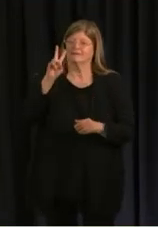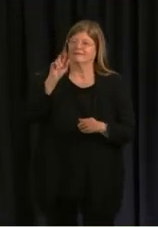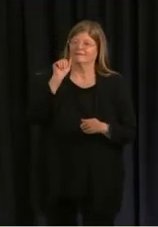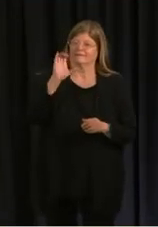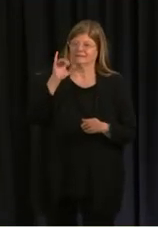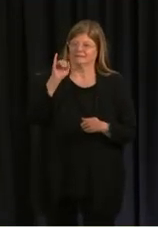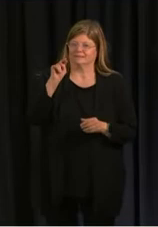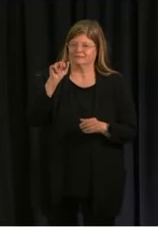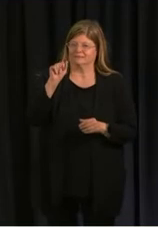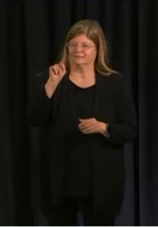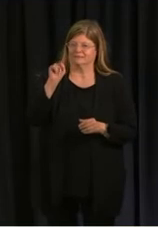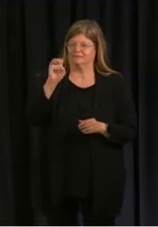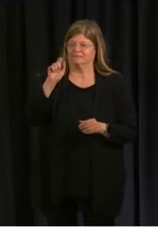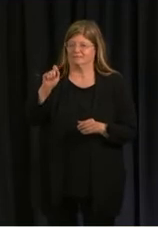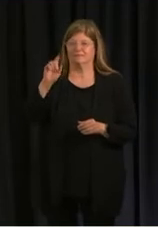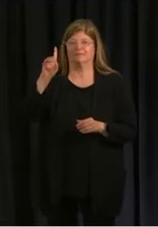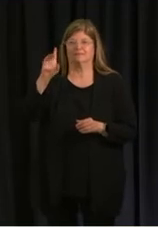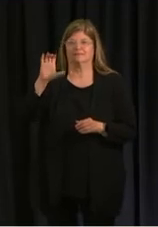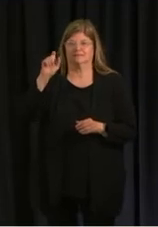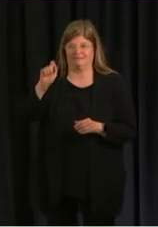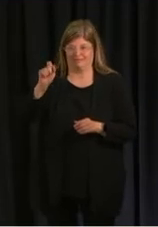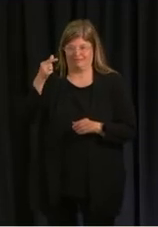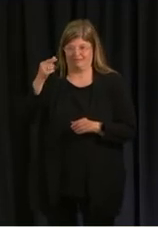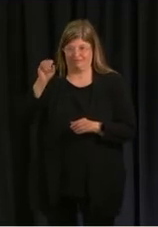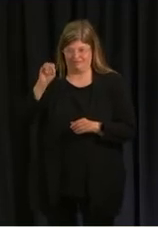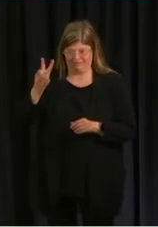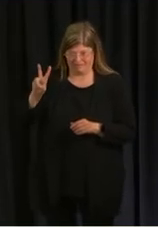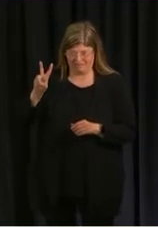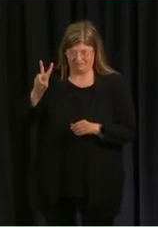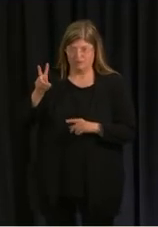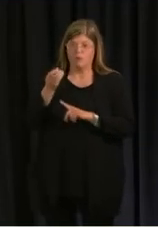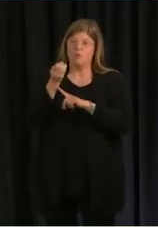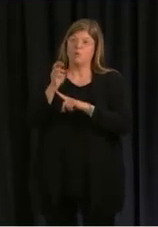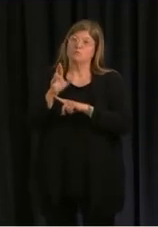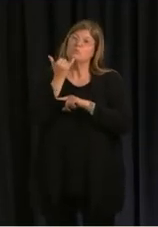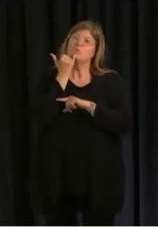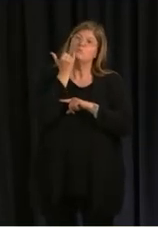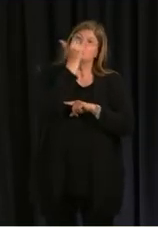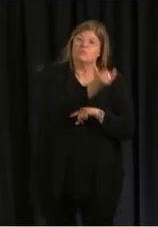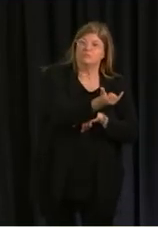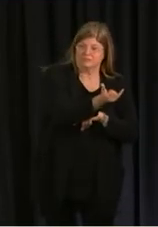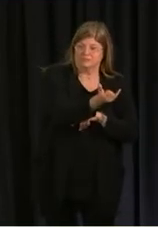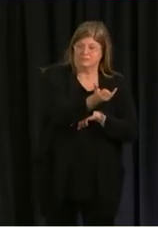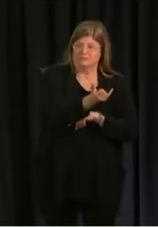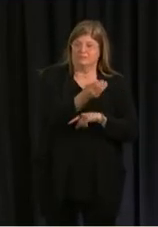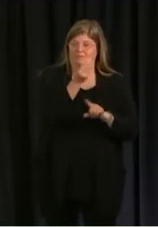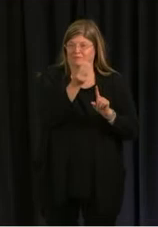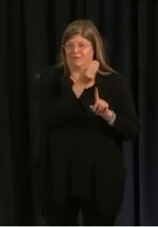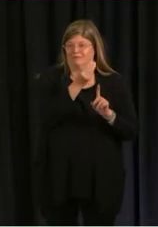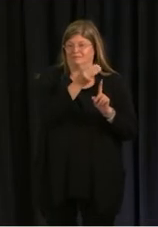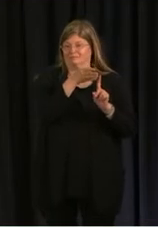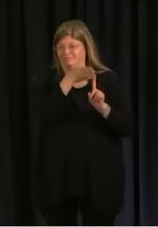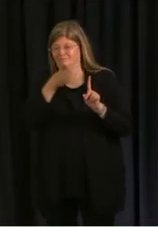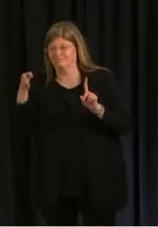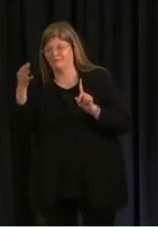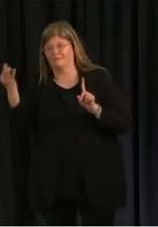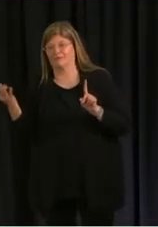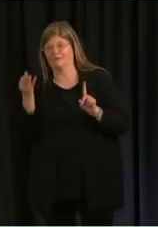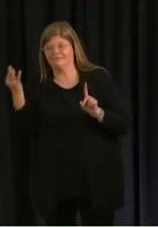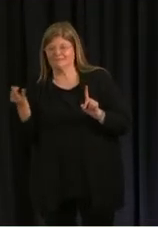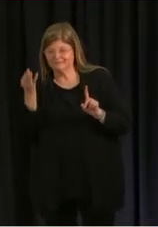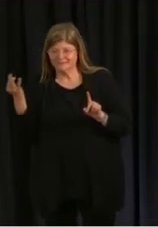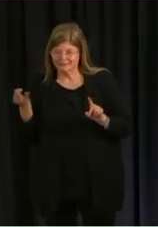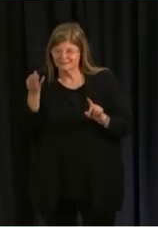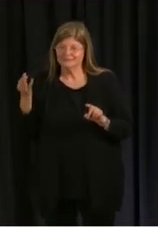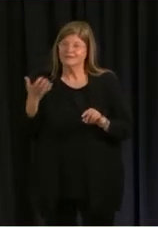Mayor.dc.gov, or you can do that by calling the Monday through Friday, 8 a.m. to 7 p.m., and Saturday and Sunday, 8 a.m. to 4 p.m., the hotline